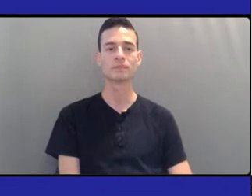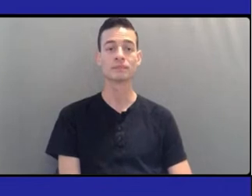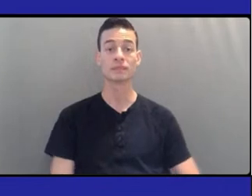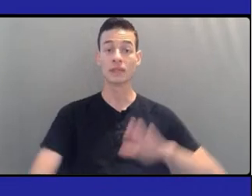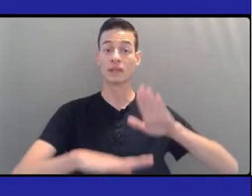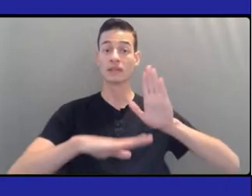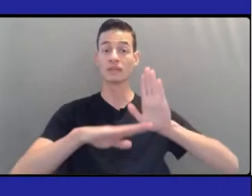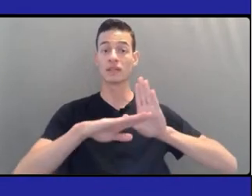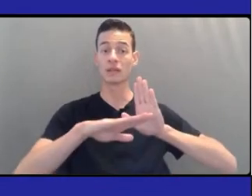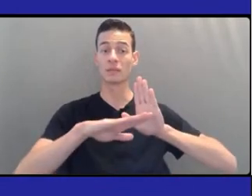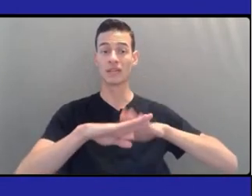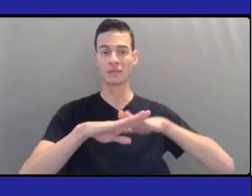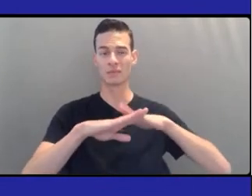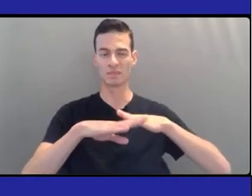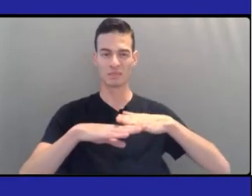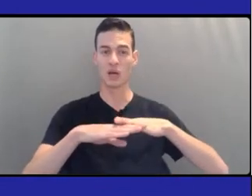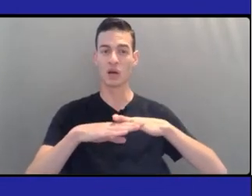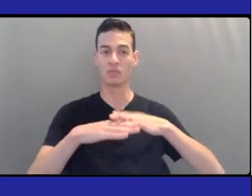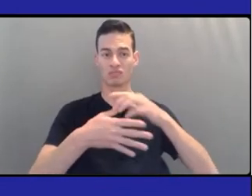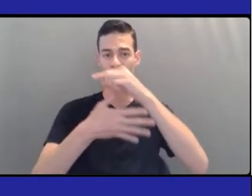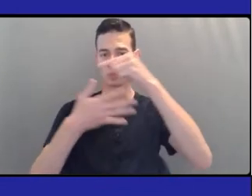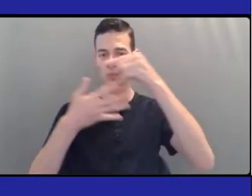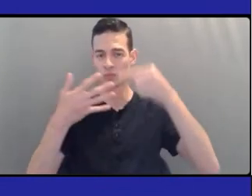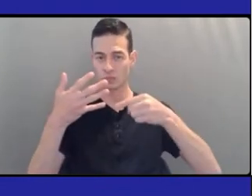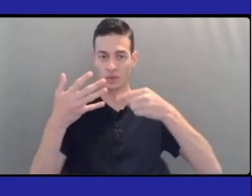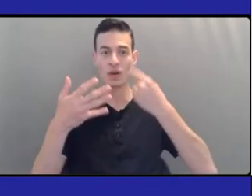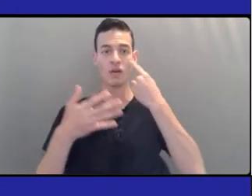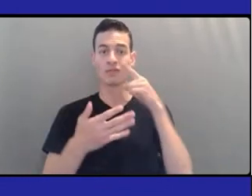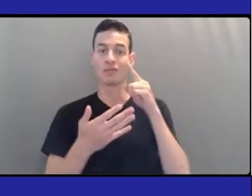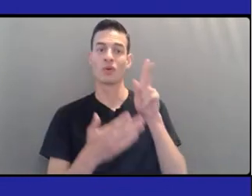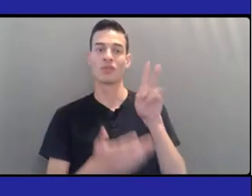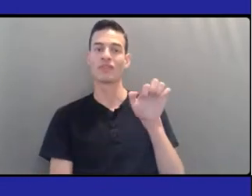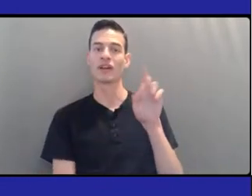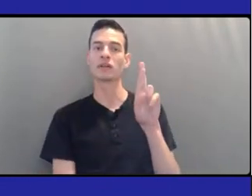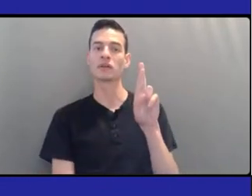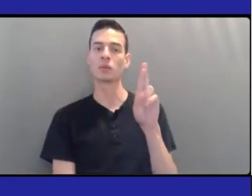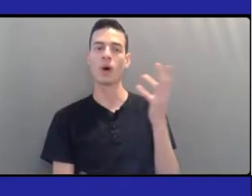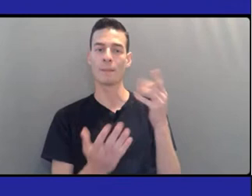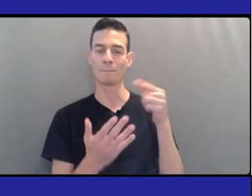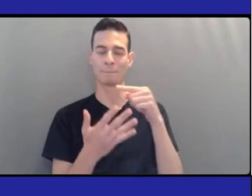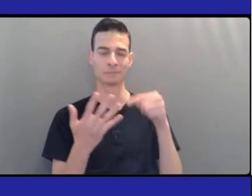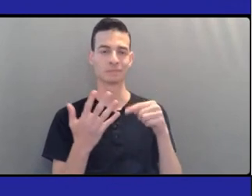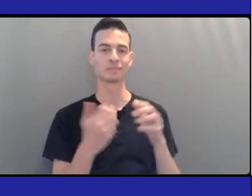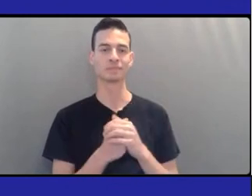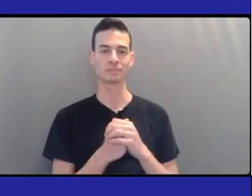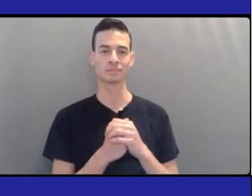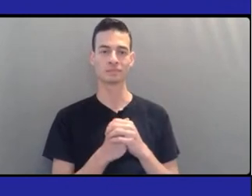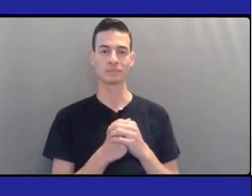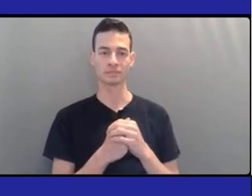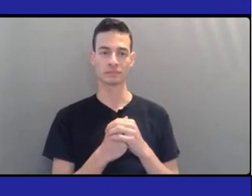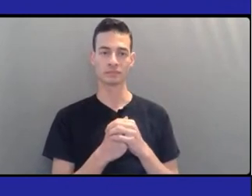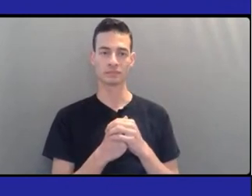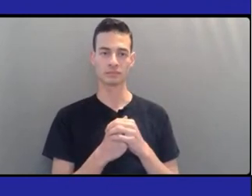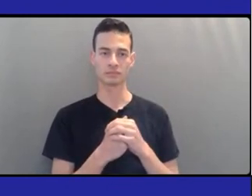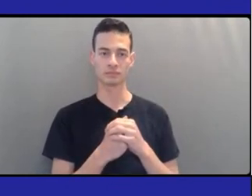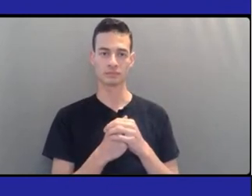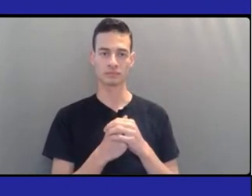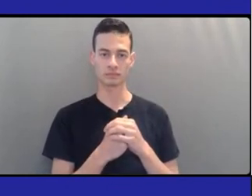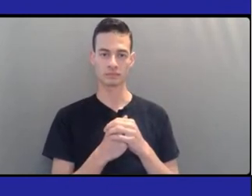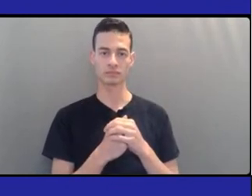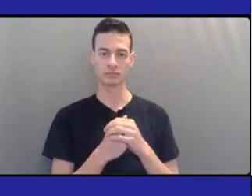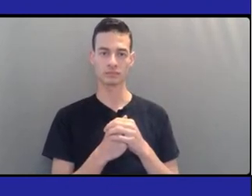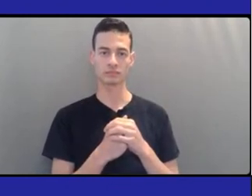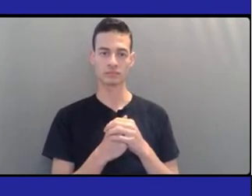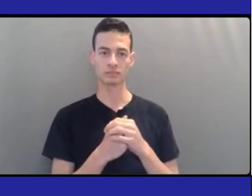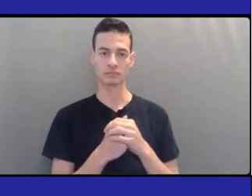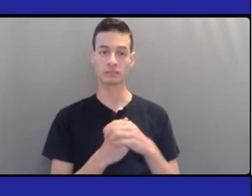a vendor with adequate experience to service us, with more substantive criteria about their skills